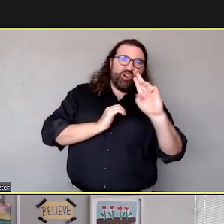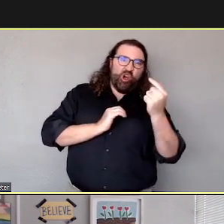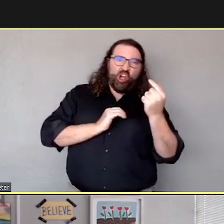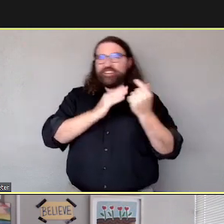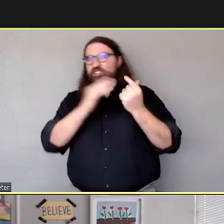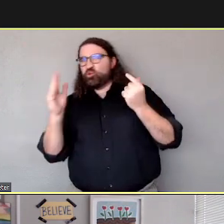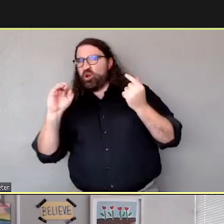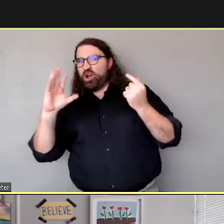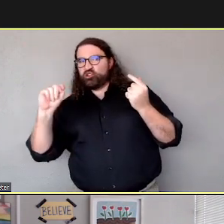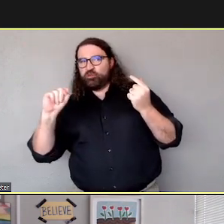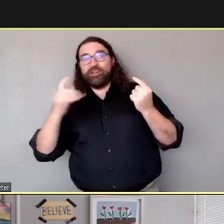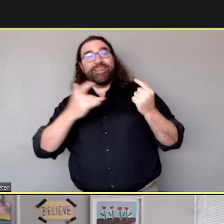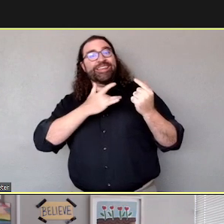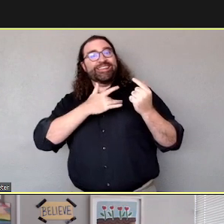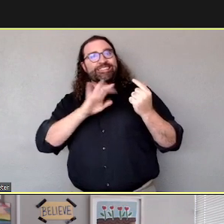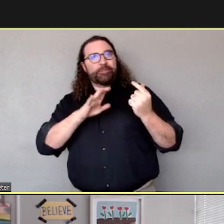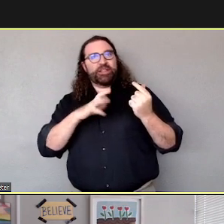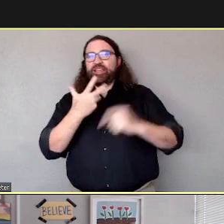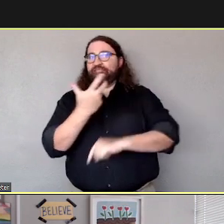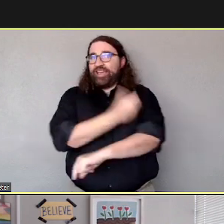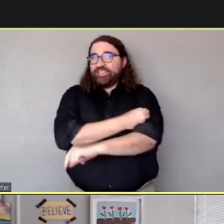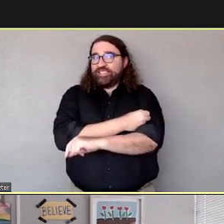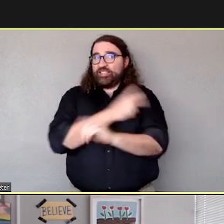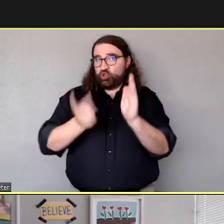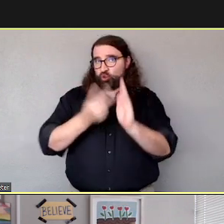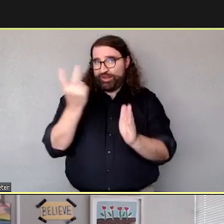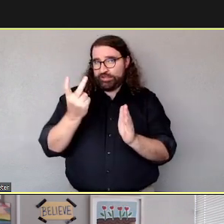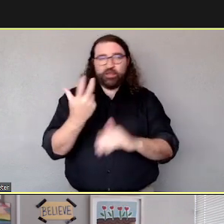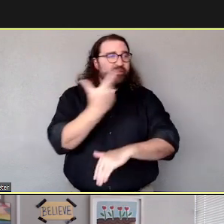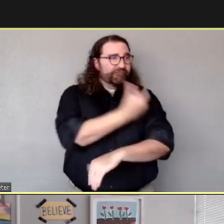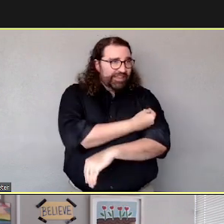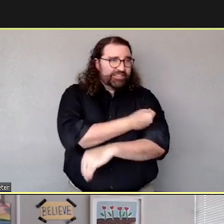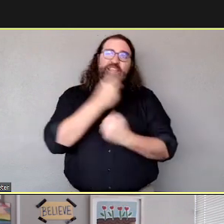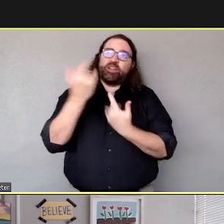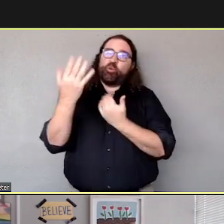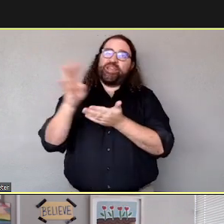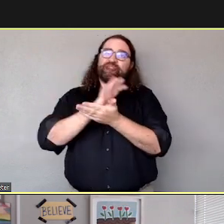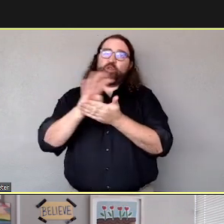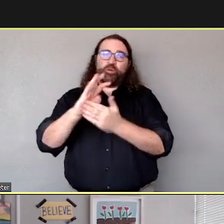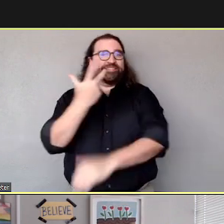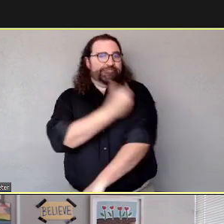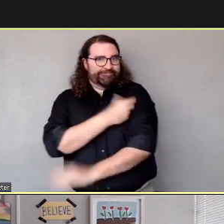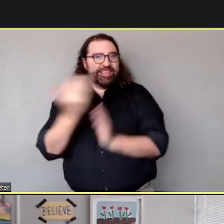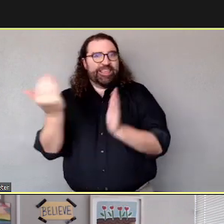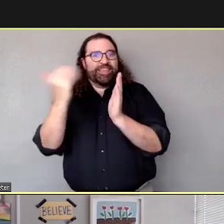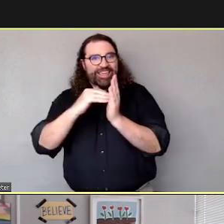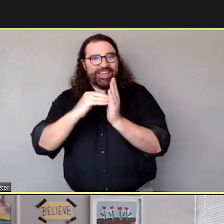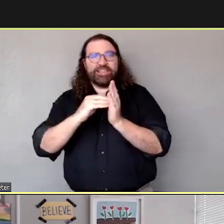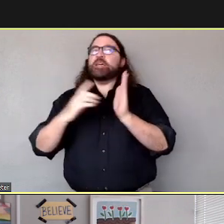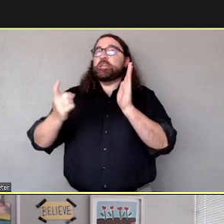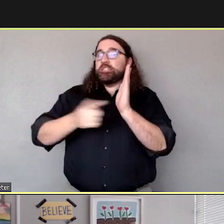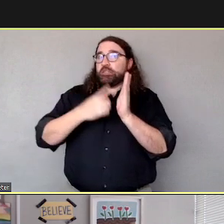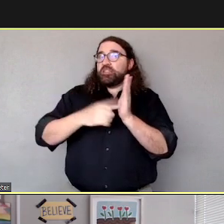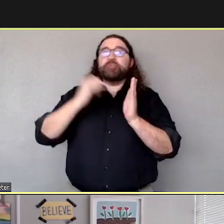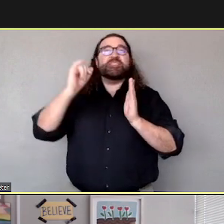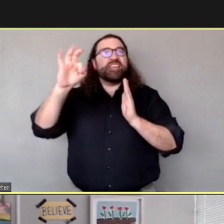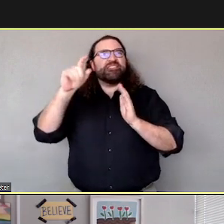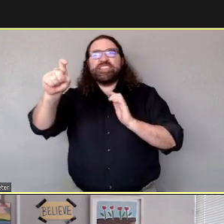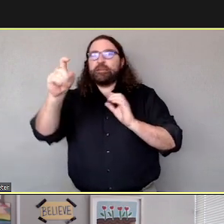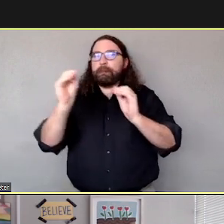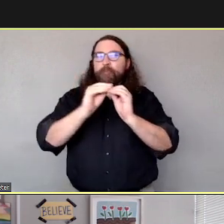usual dose is 2 doses given 4 weeks apart, but the second dose can be delayed to allow for more people to